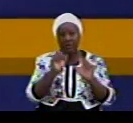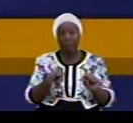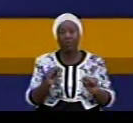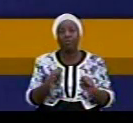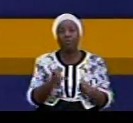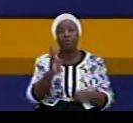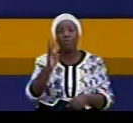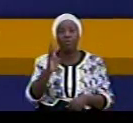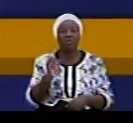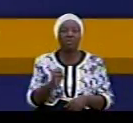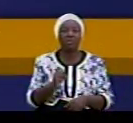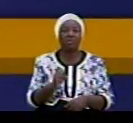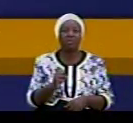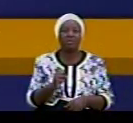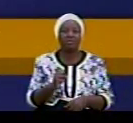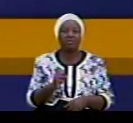witnesses,